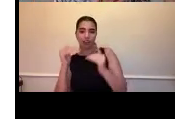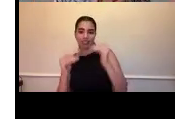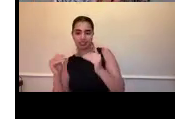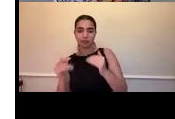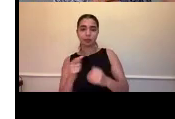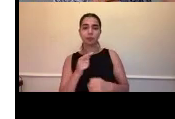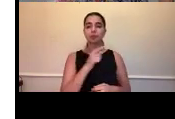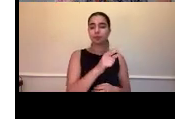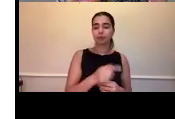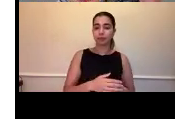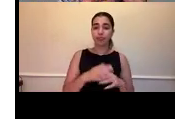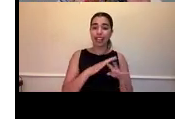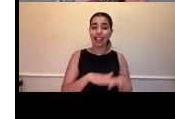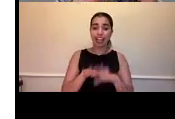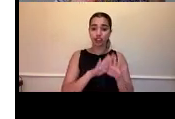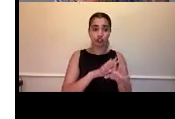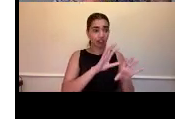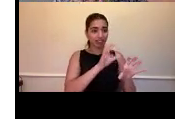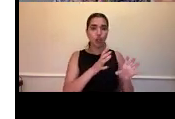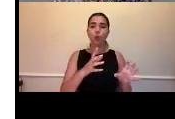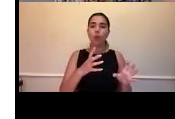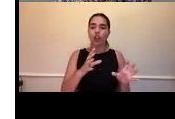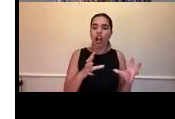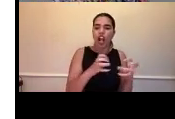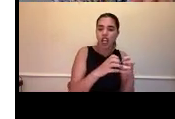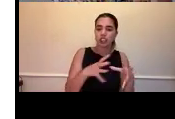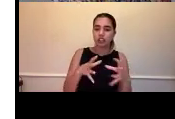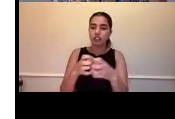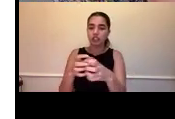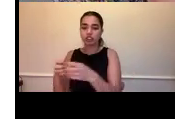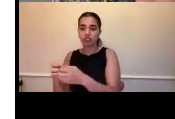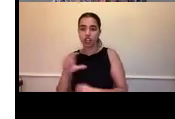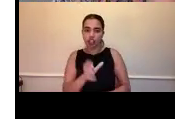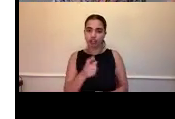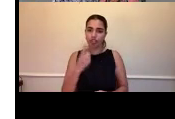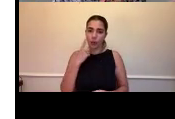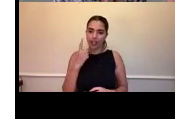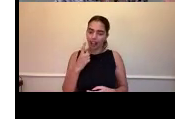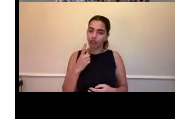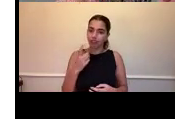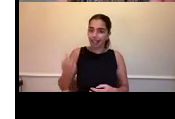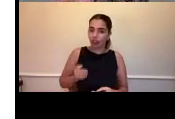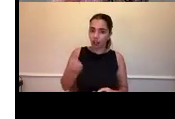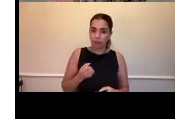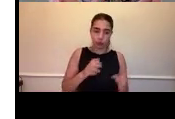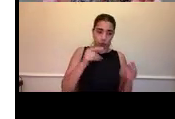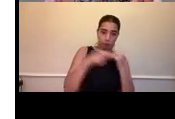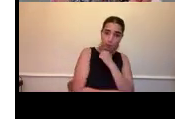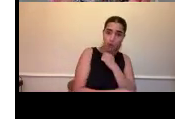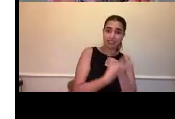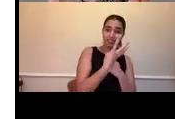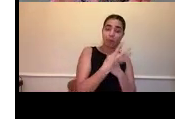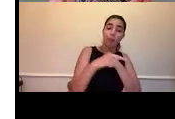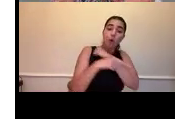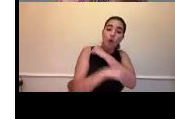a national scale, clustering countries by income percentiles, looking at the poorest 40% of countries, the middle 40%